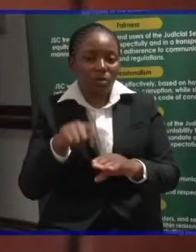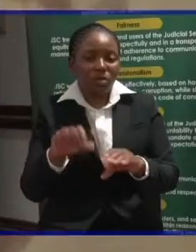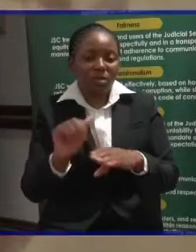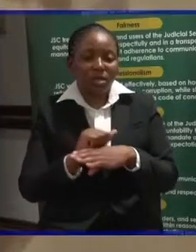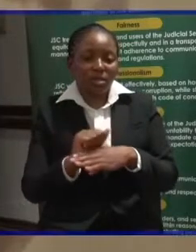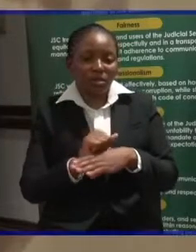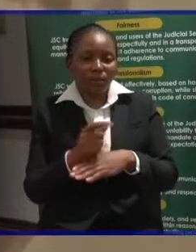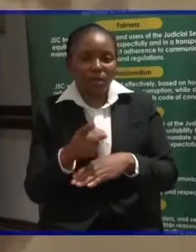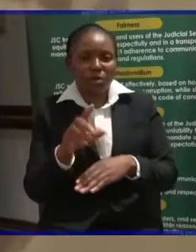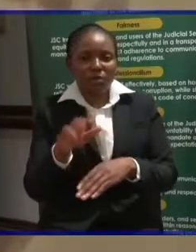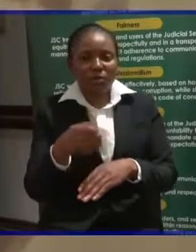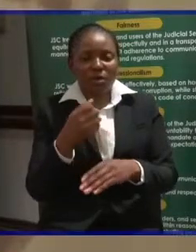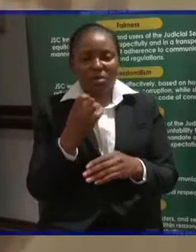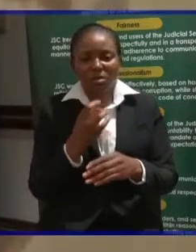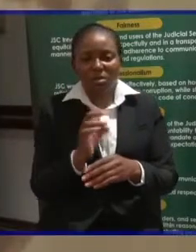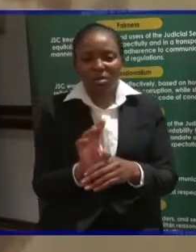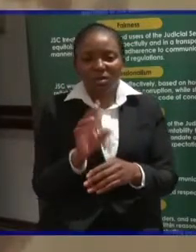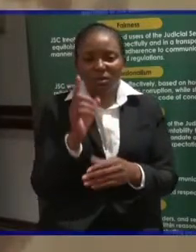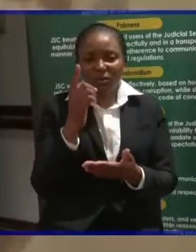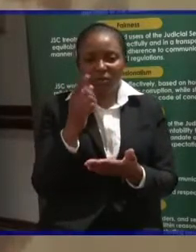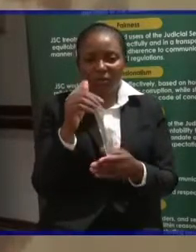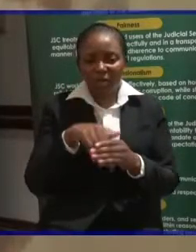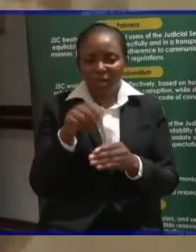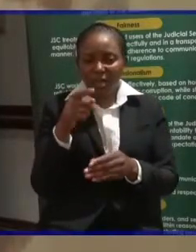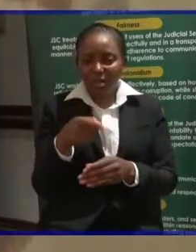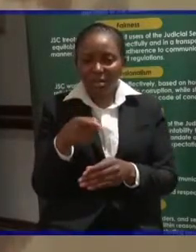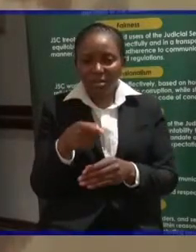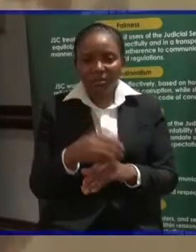found yourself in such circumstances?